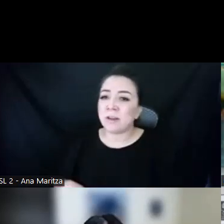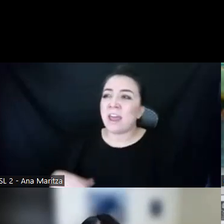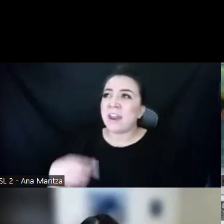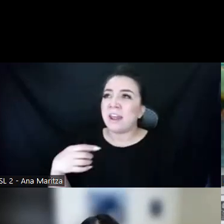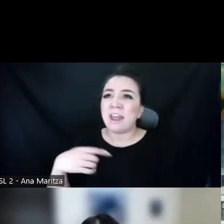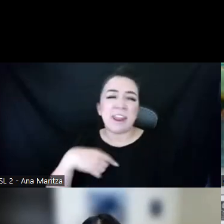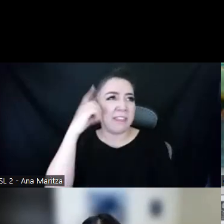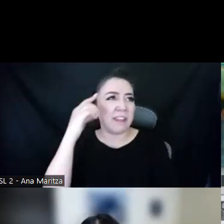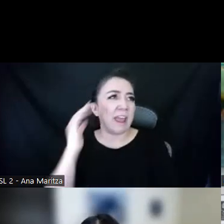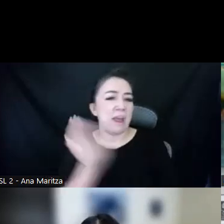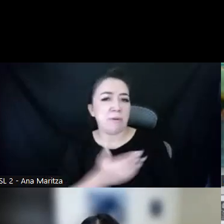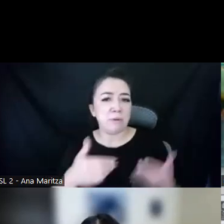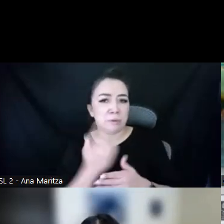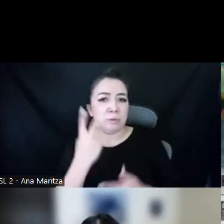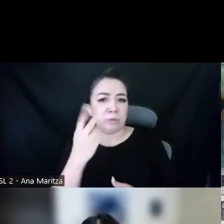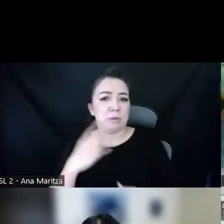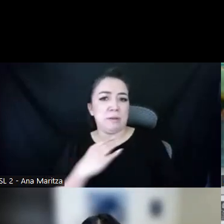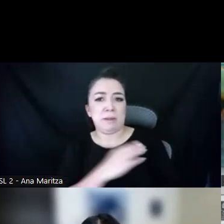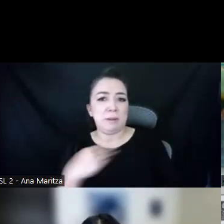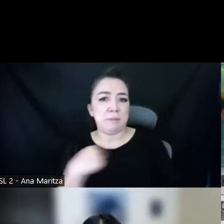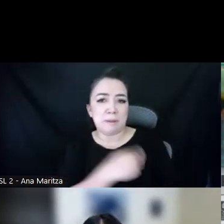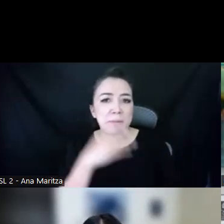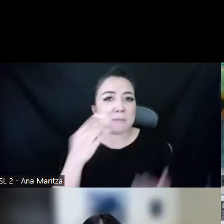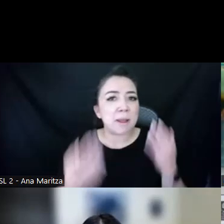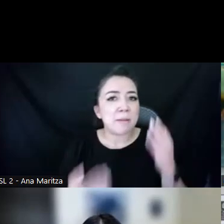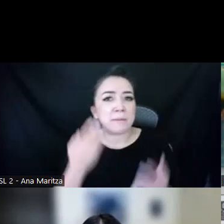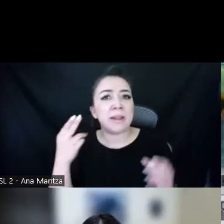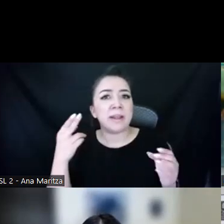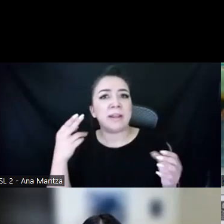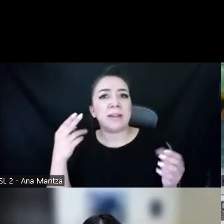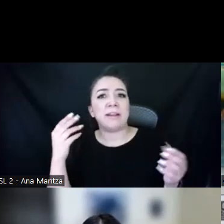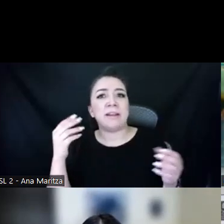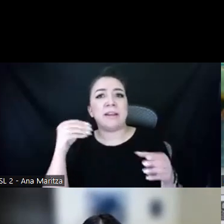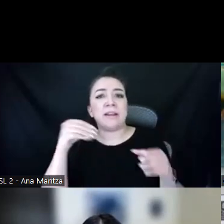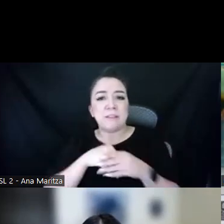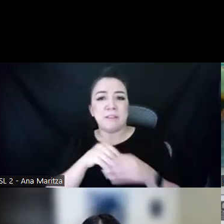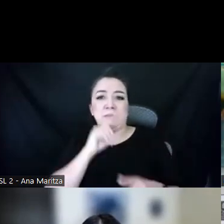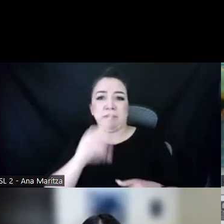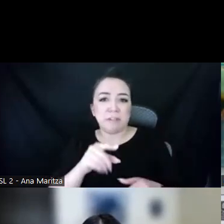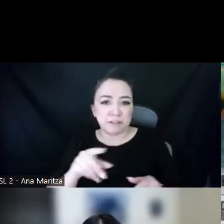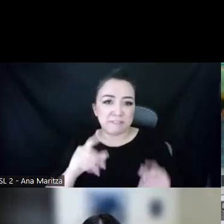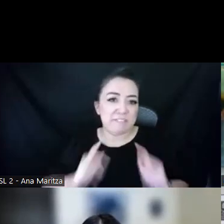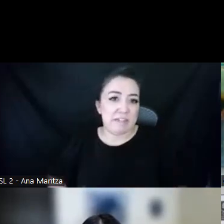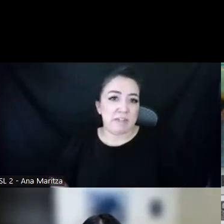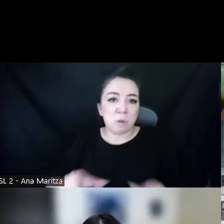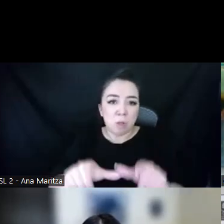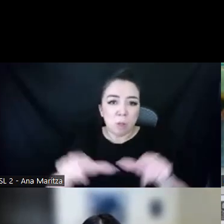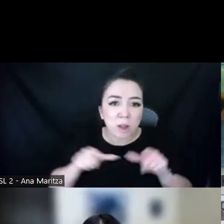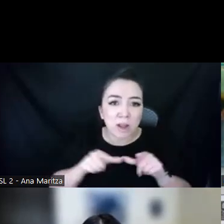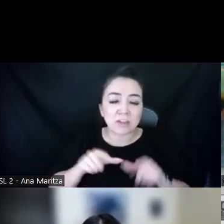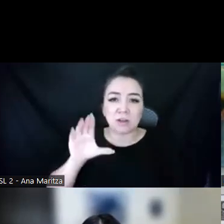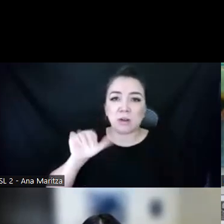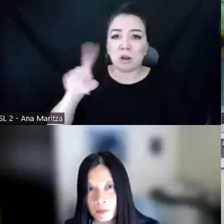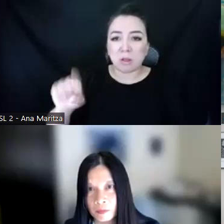our new 2 committee members might be in the actual physical location, Carlos Olivas